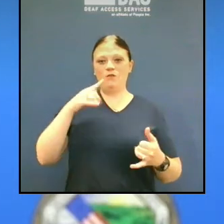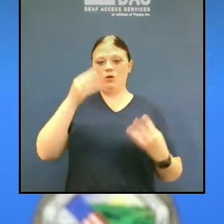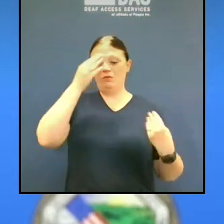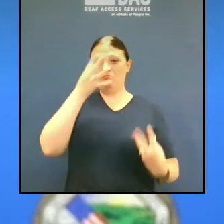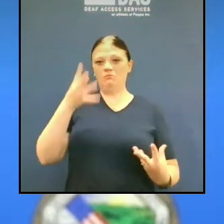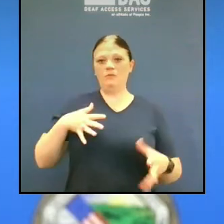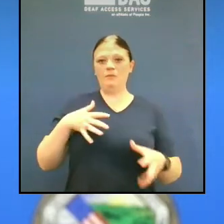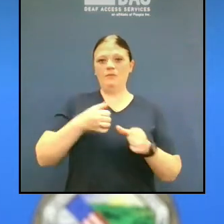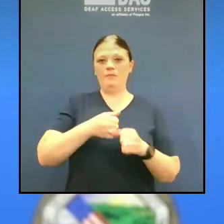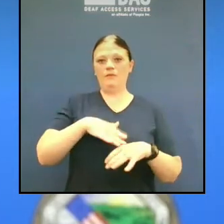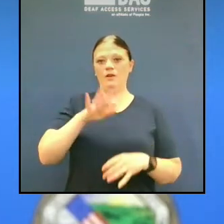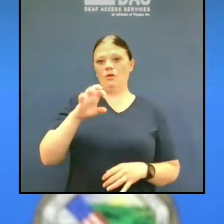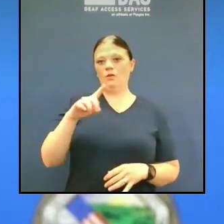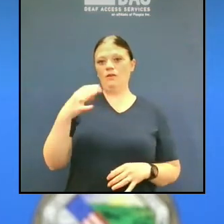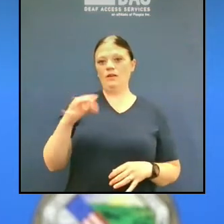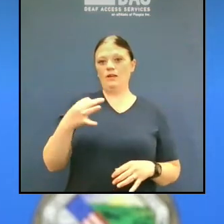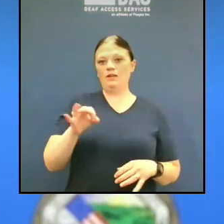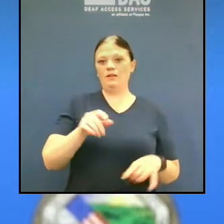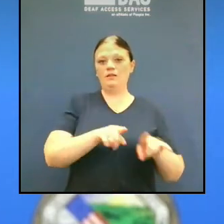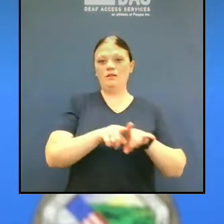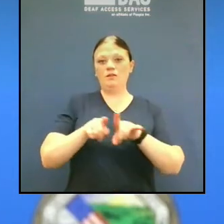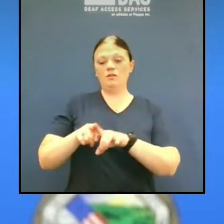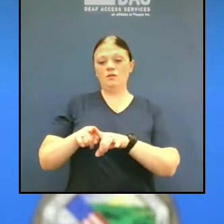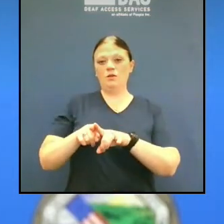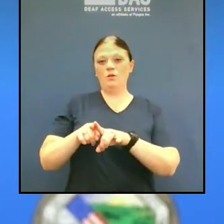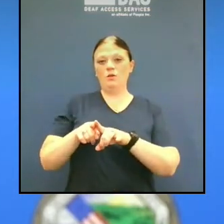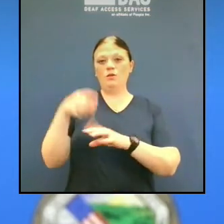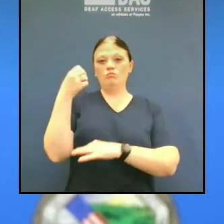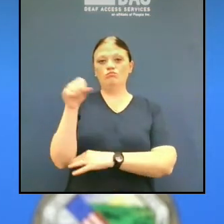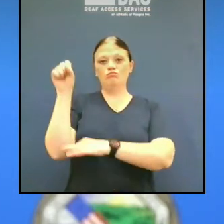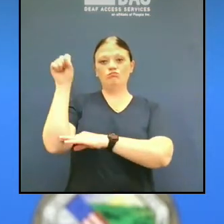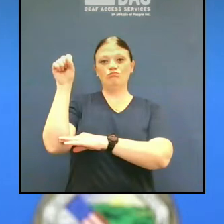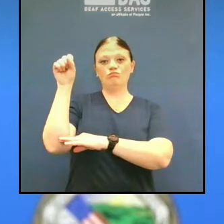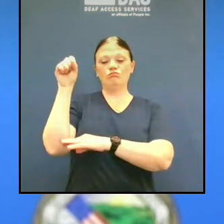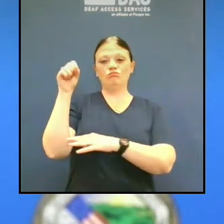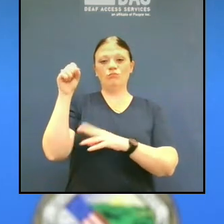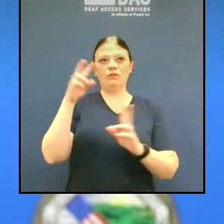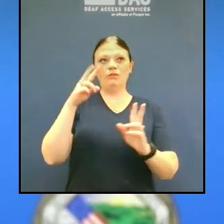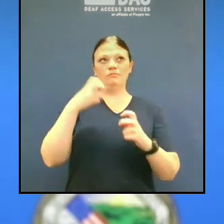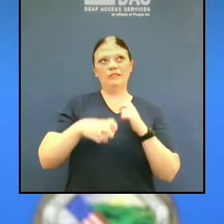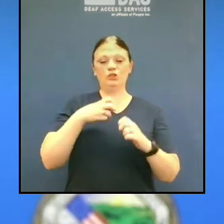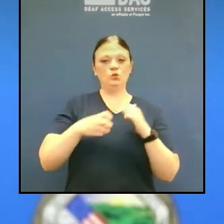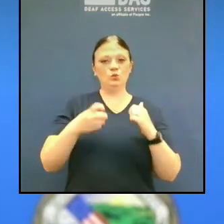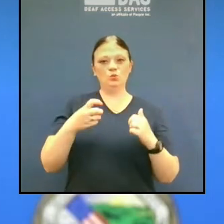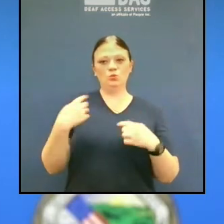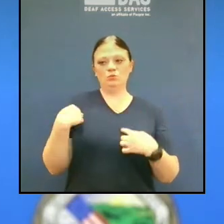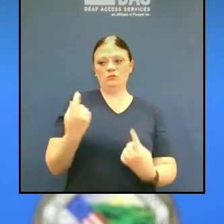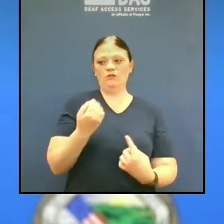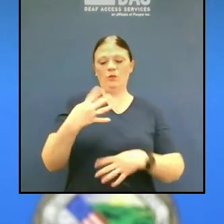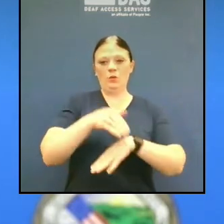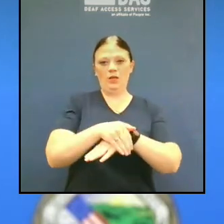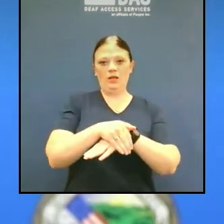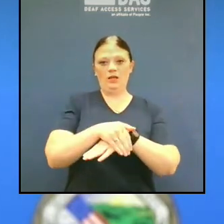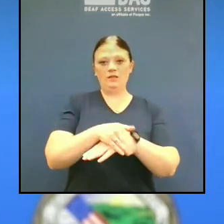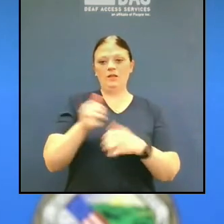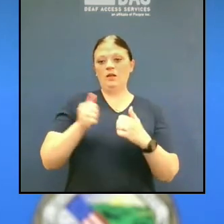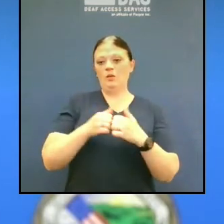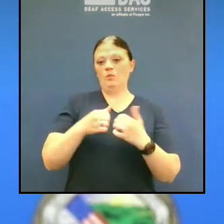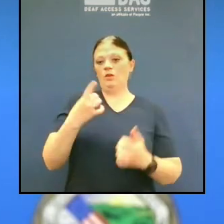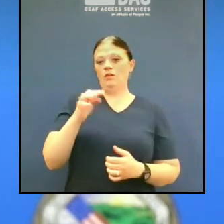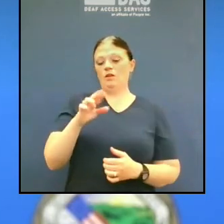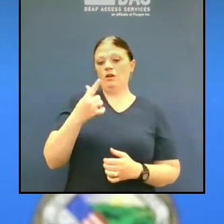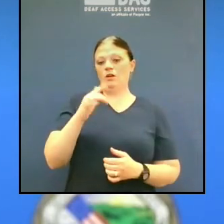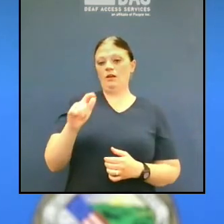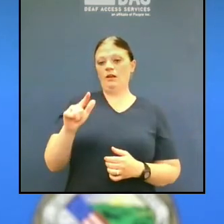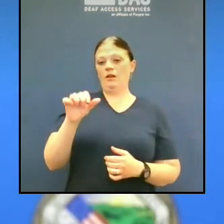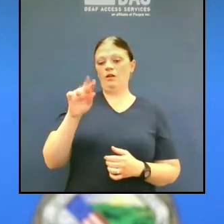on COVID-19 as well as the protests and issues that we had over the last few nights. I'm joined by Dr. Gail Burstein